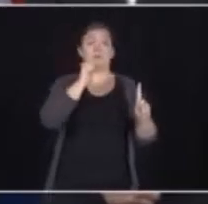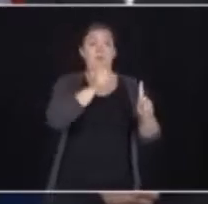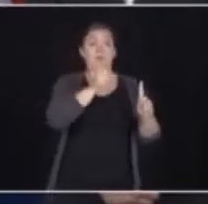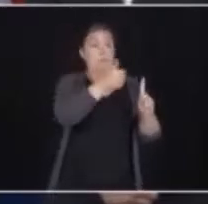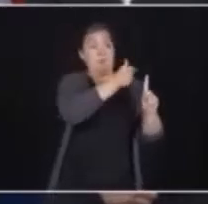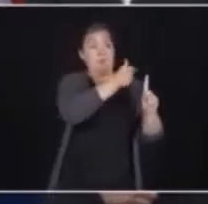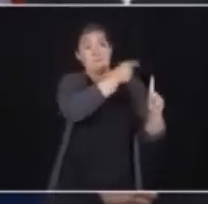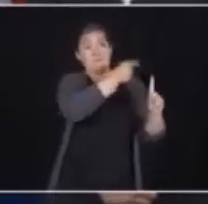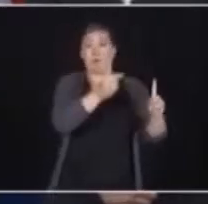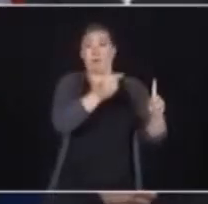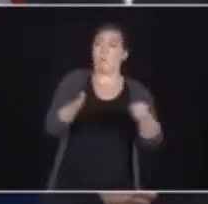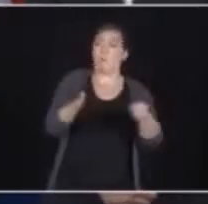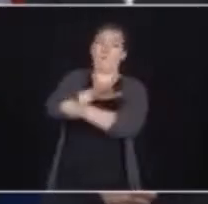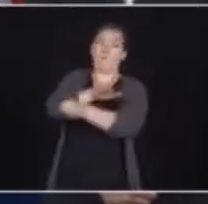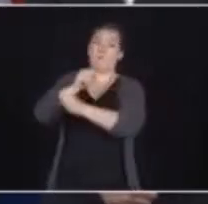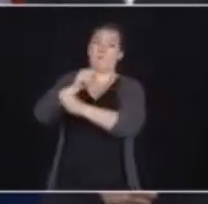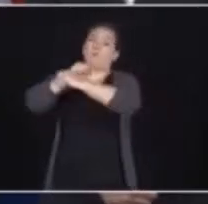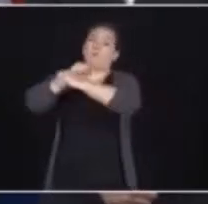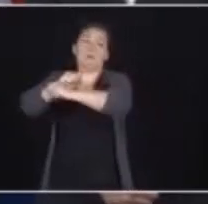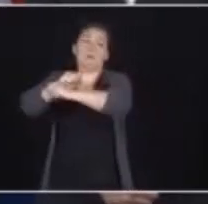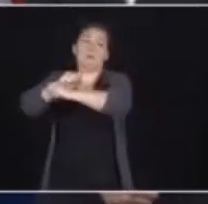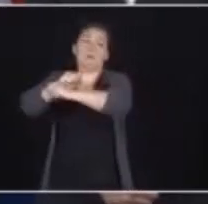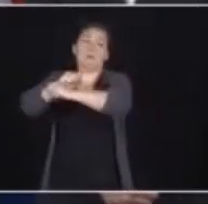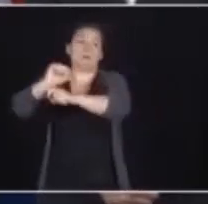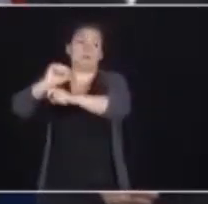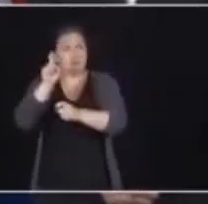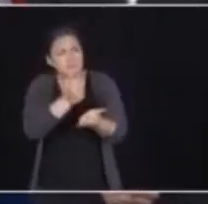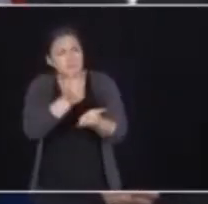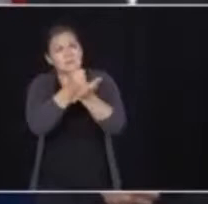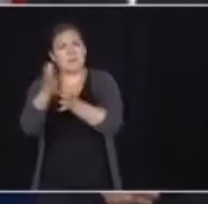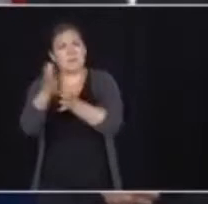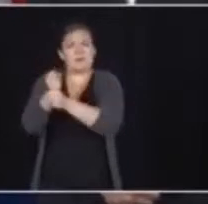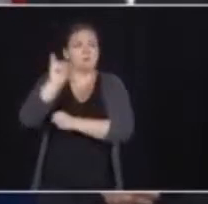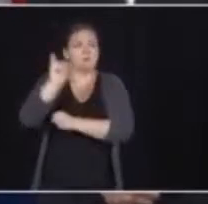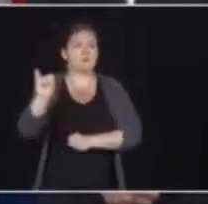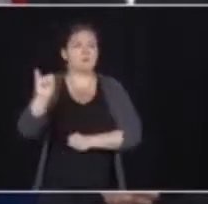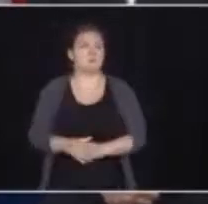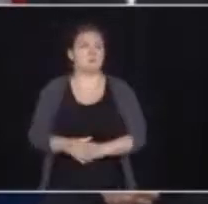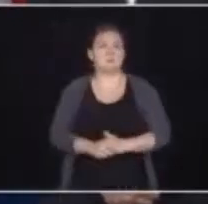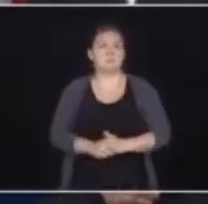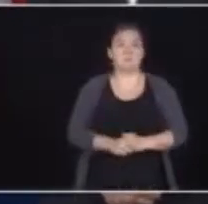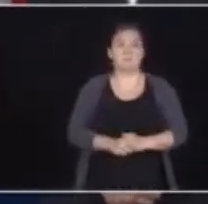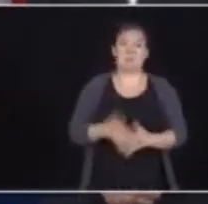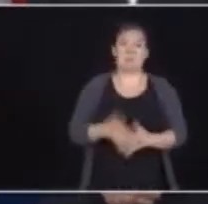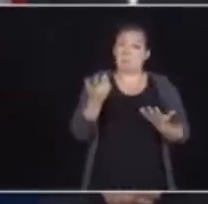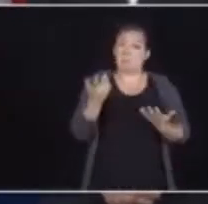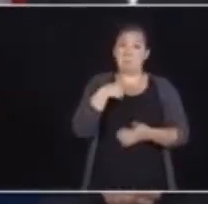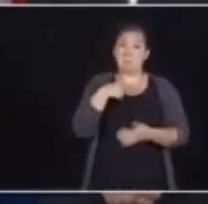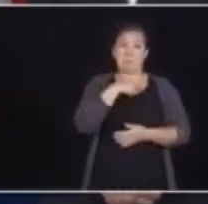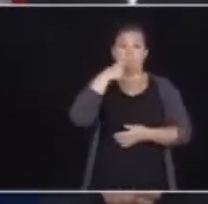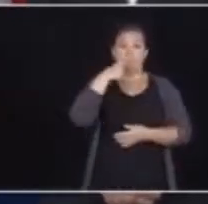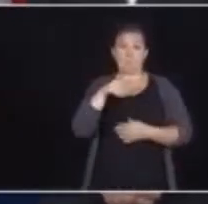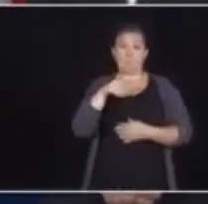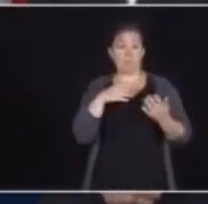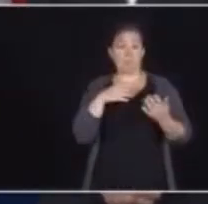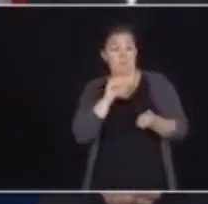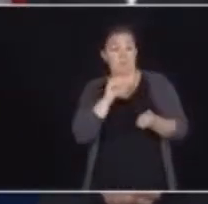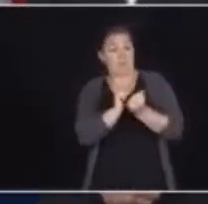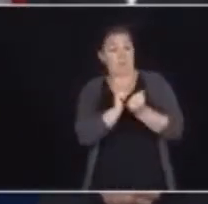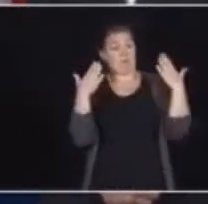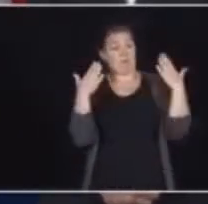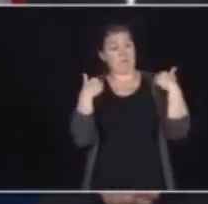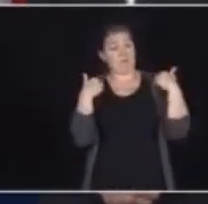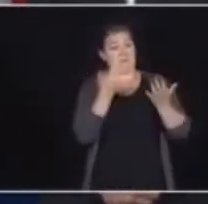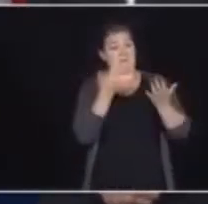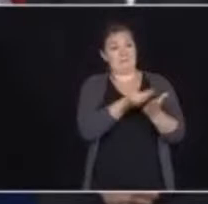protection to help them get insurance? Well, we'll sit down with the Minister of Finance and talk to the insurance companies. I think everyone deserves